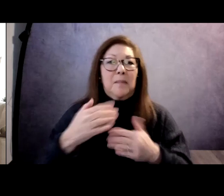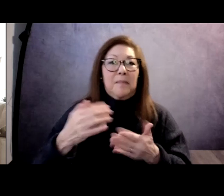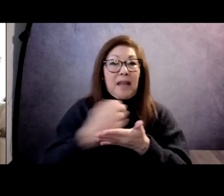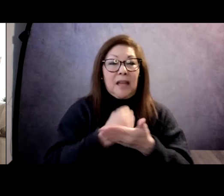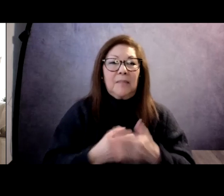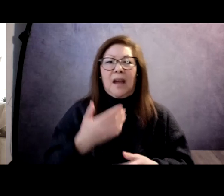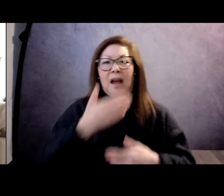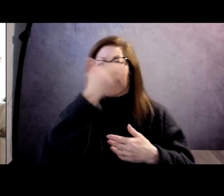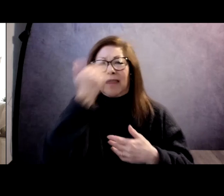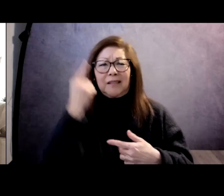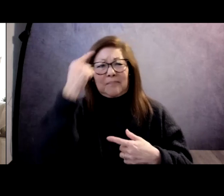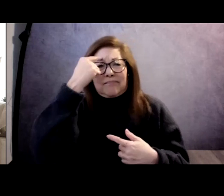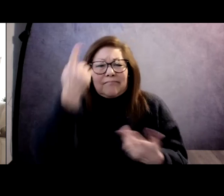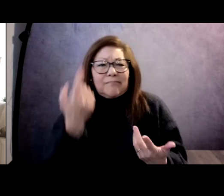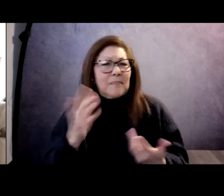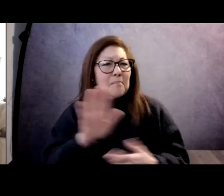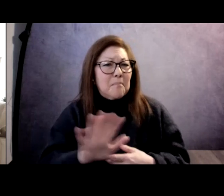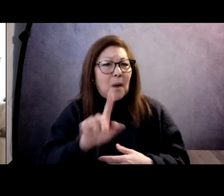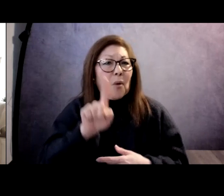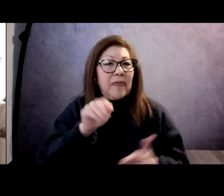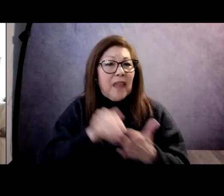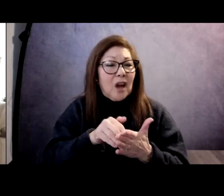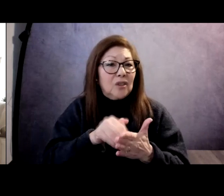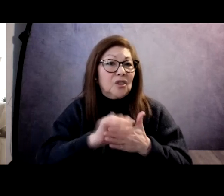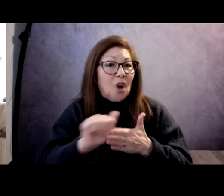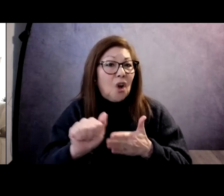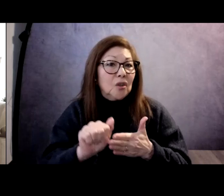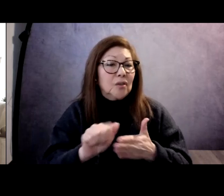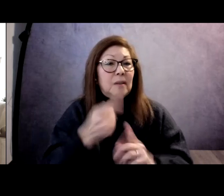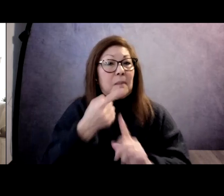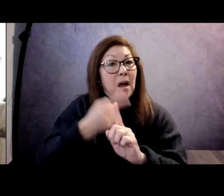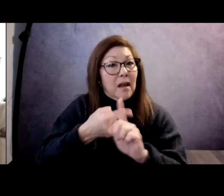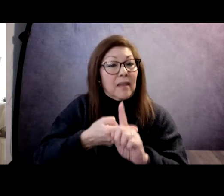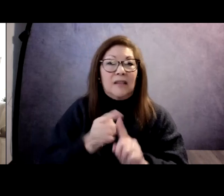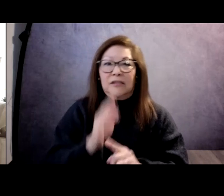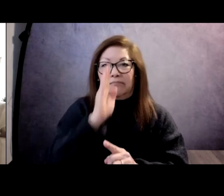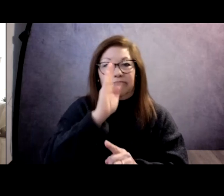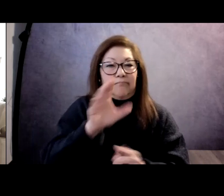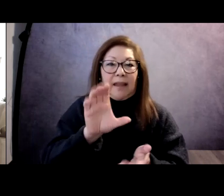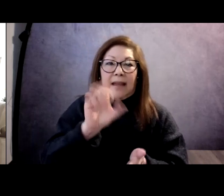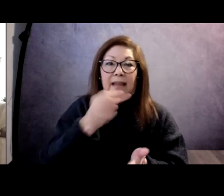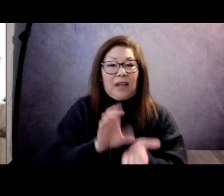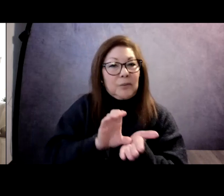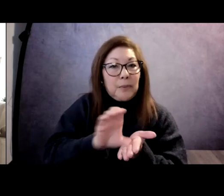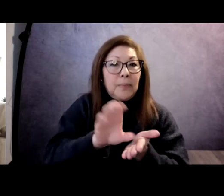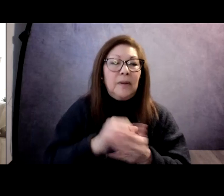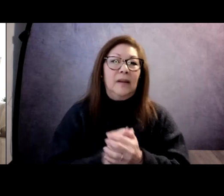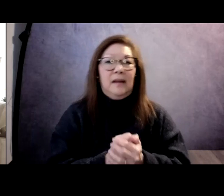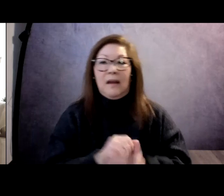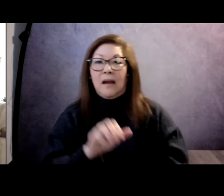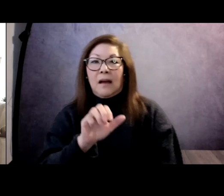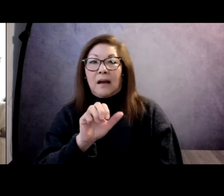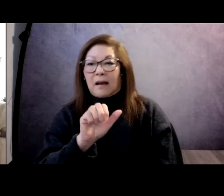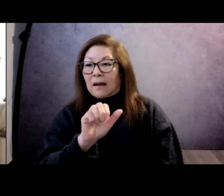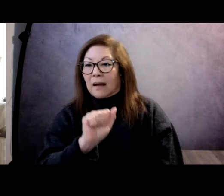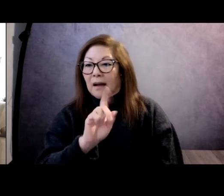is. I think it's like $1,000 a month. It's just straight cash. So Anjor has dropped the link in the chat